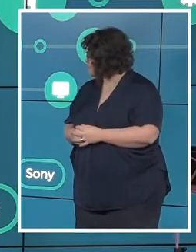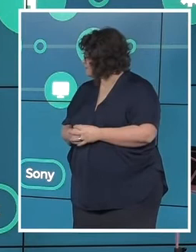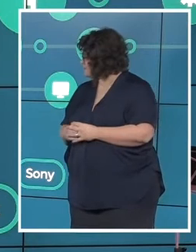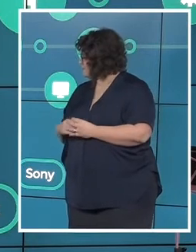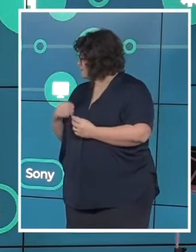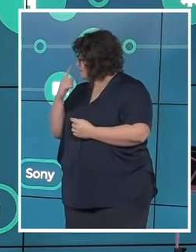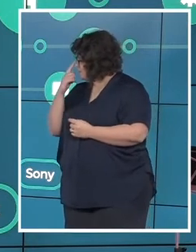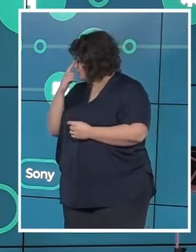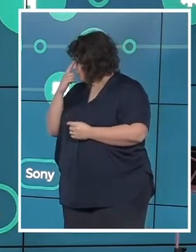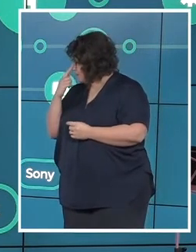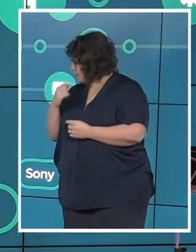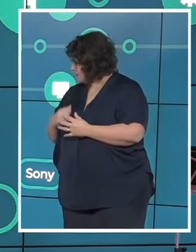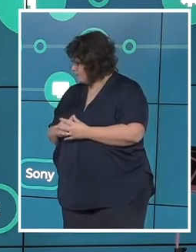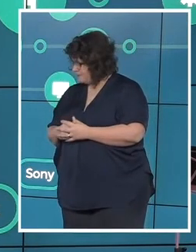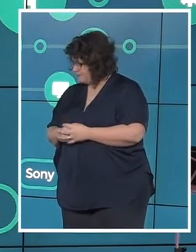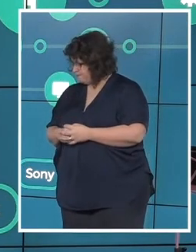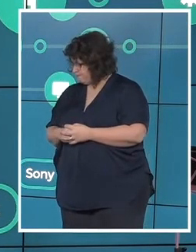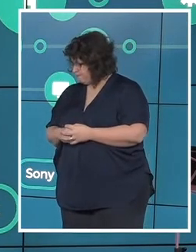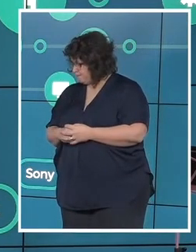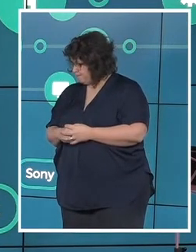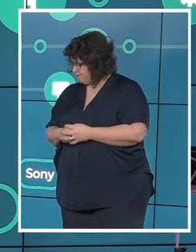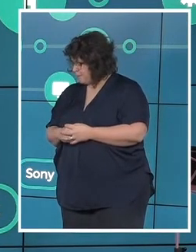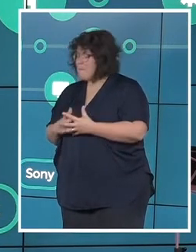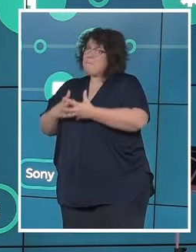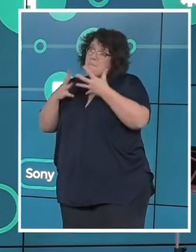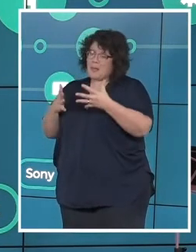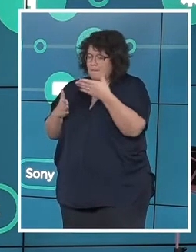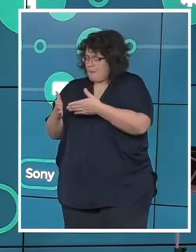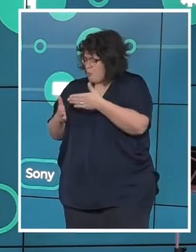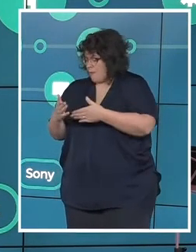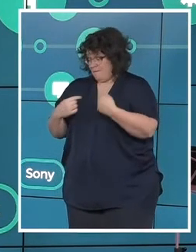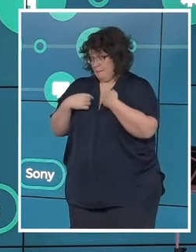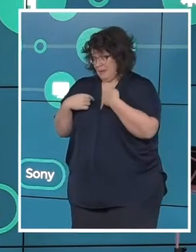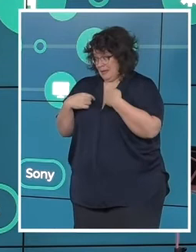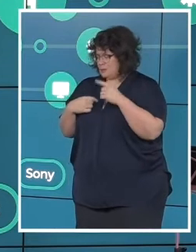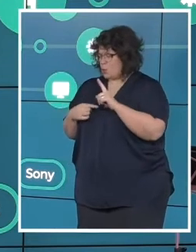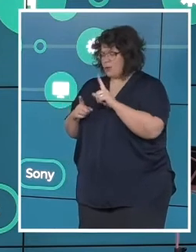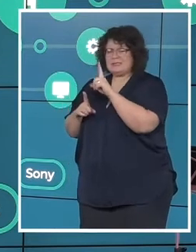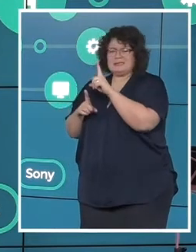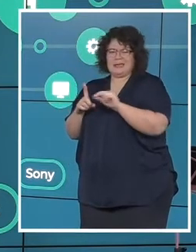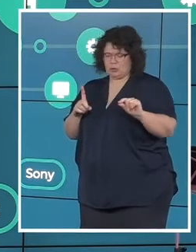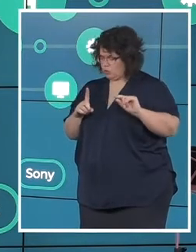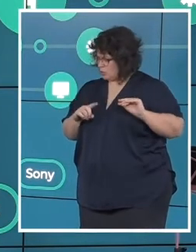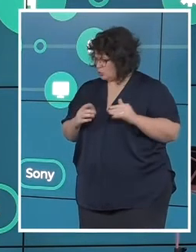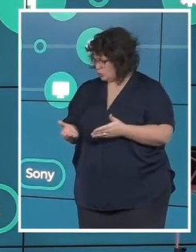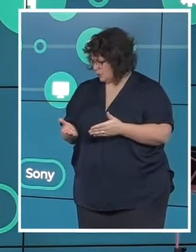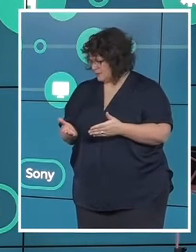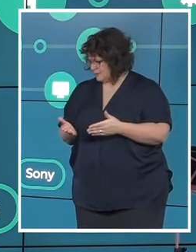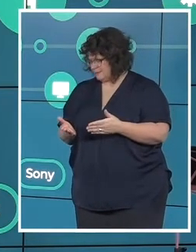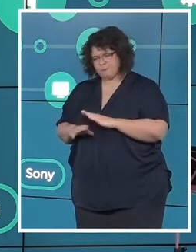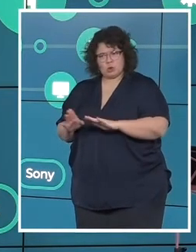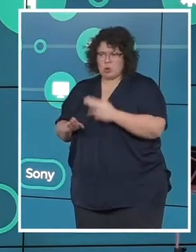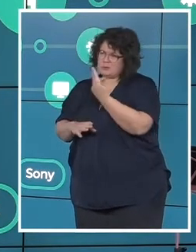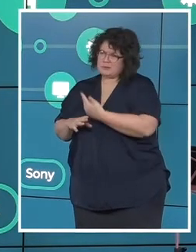A big barrier for me is digital services that are not designed with access in mind. Accessibility